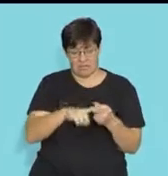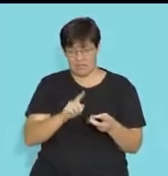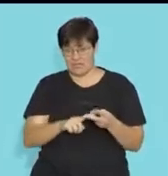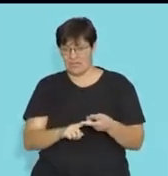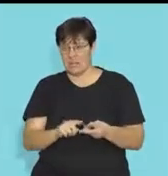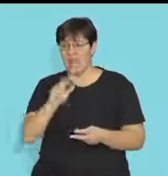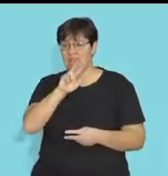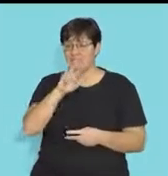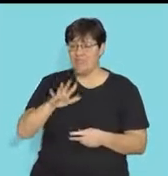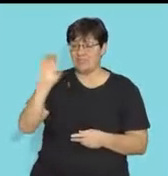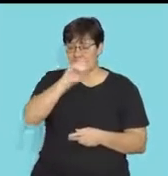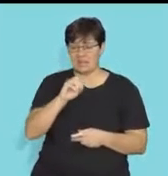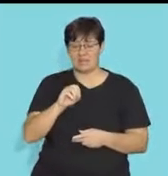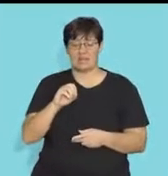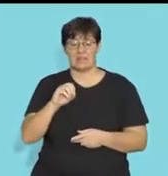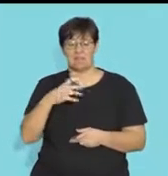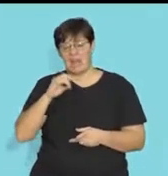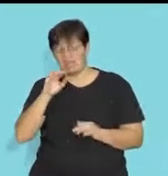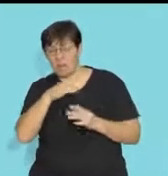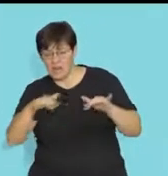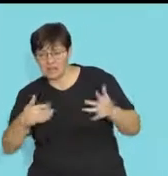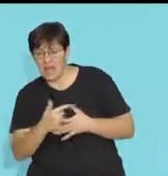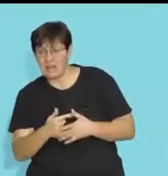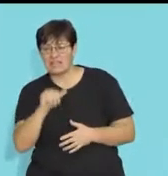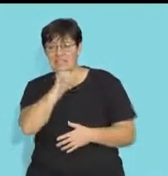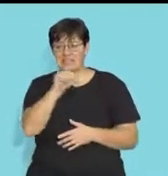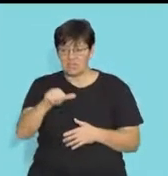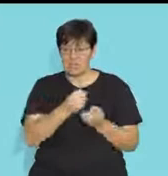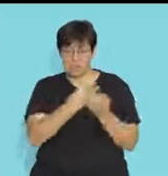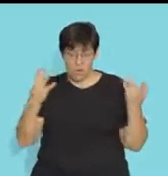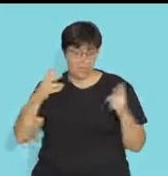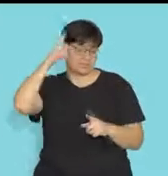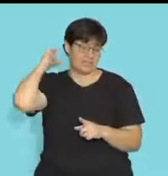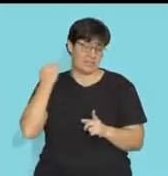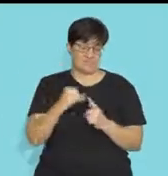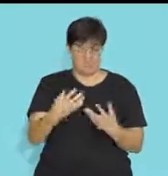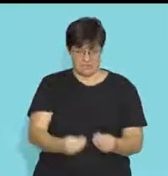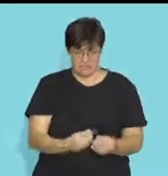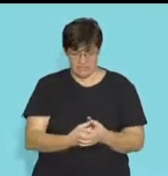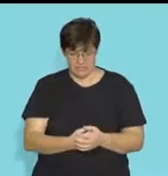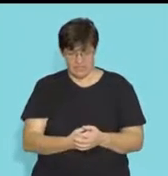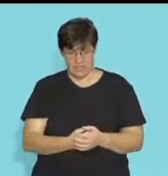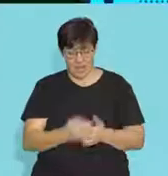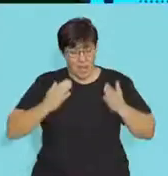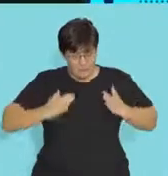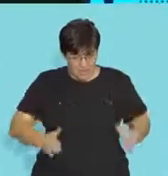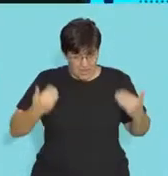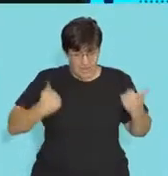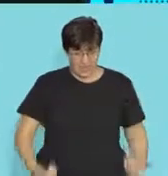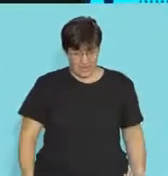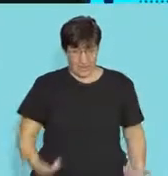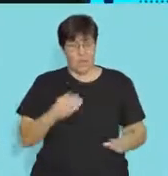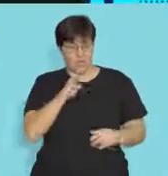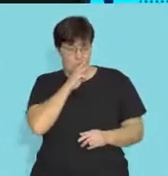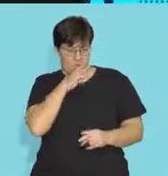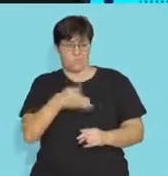some mammals, and 66% of most vertebrates. If we think about the composition of our bodies, a large composition